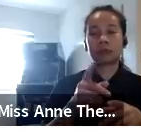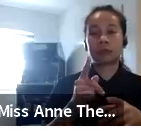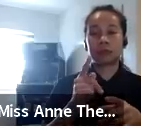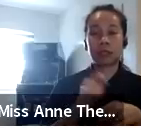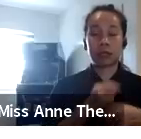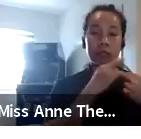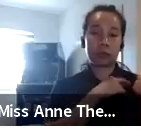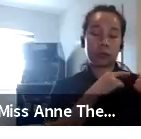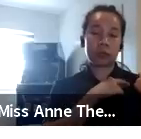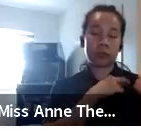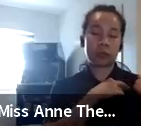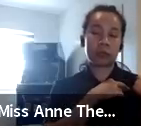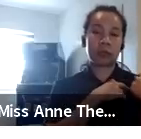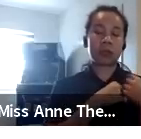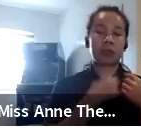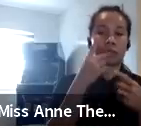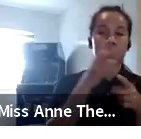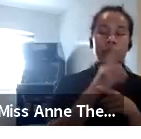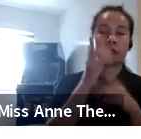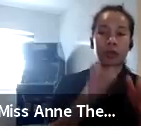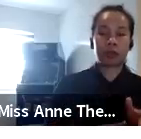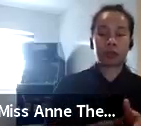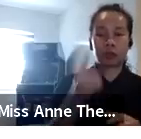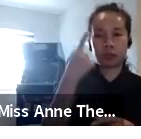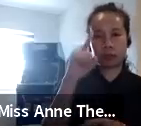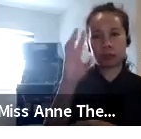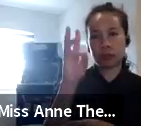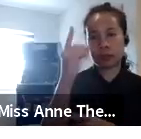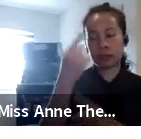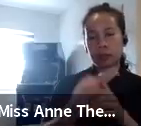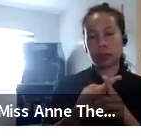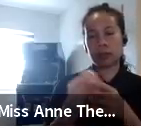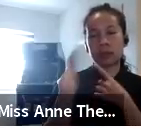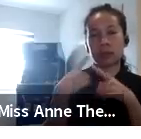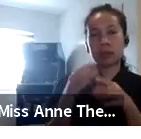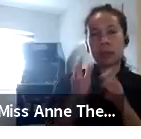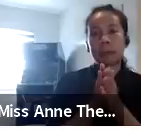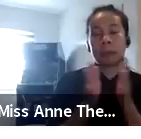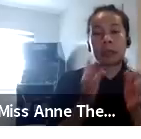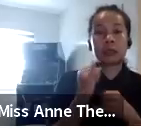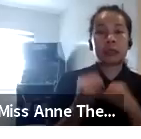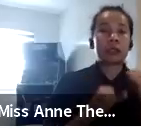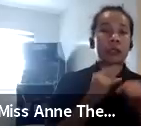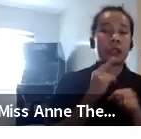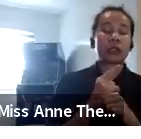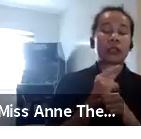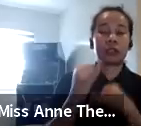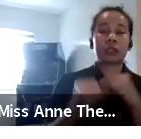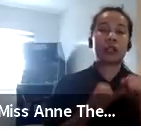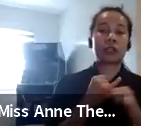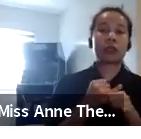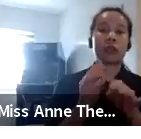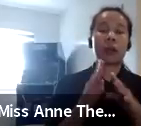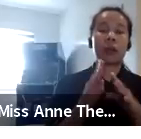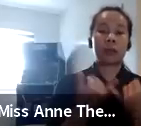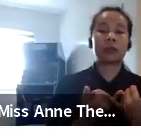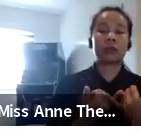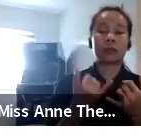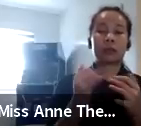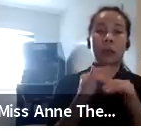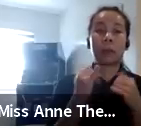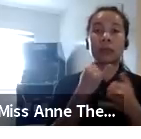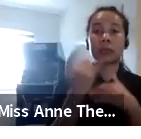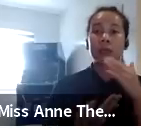that 6 months. Since it's a multinational company, the company is based in the